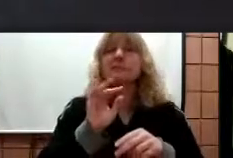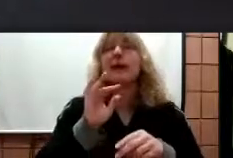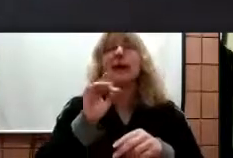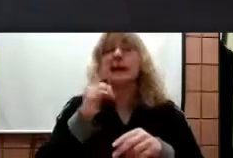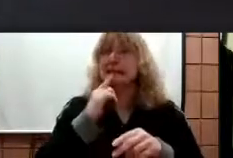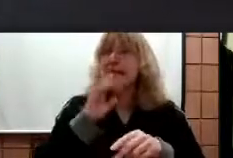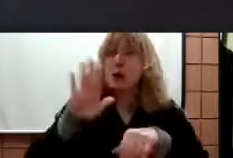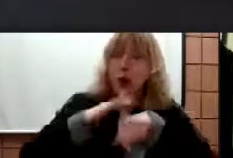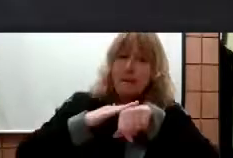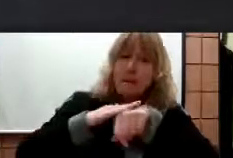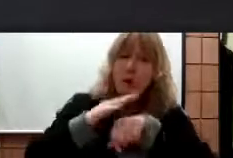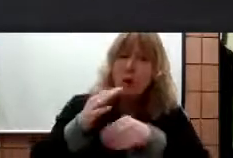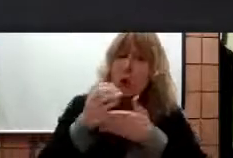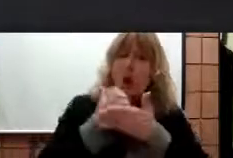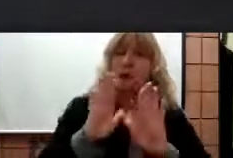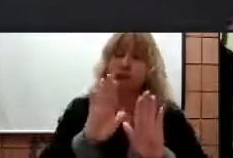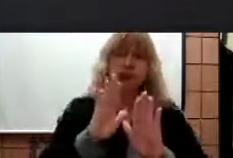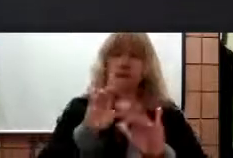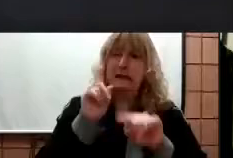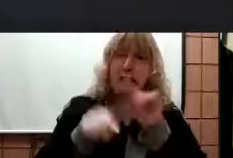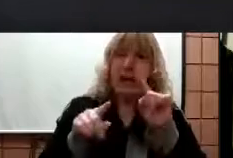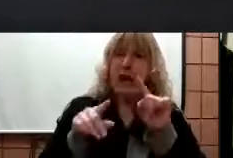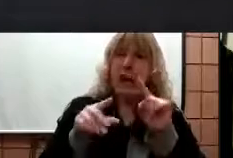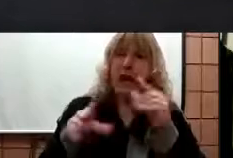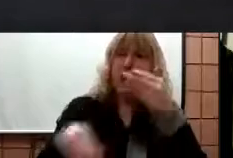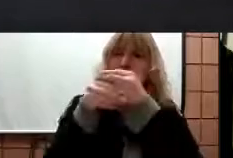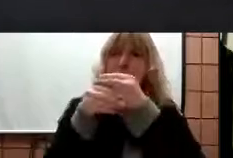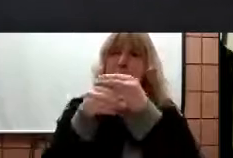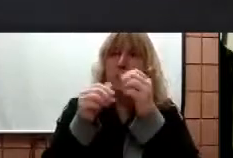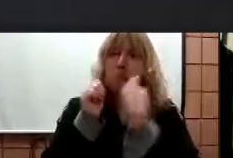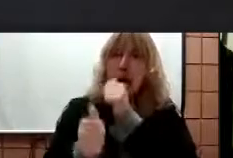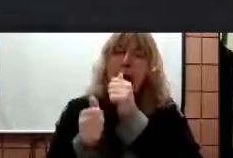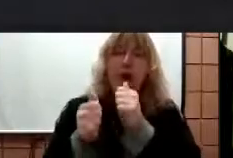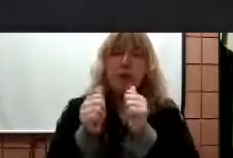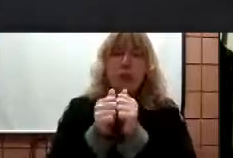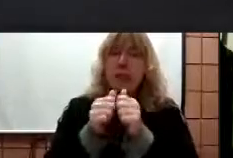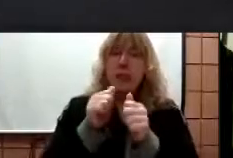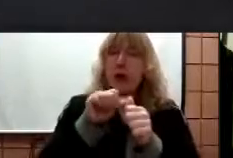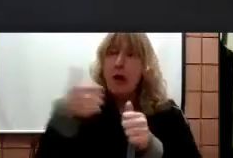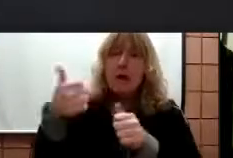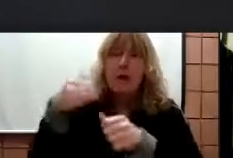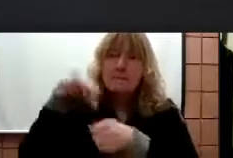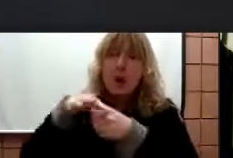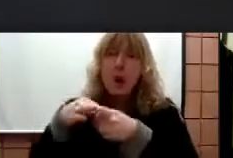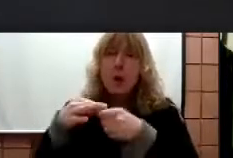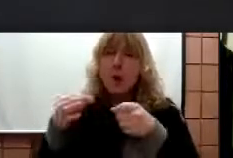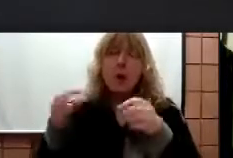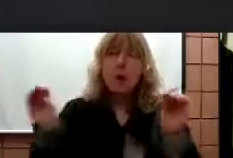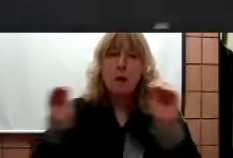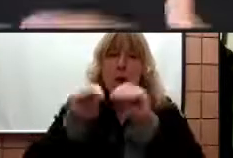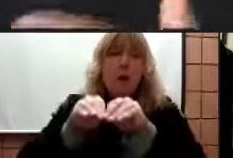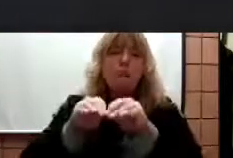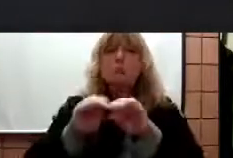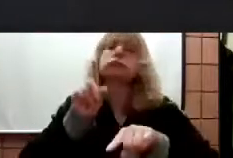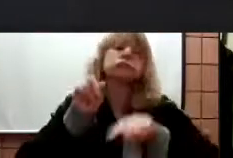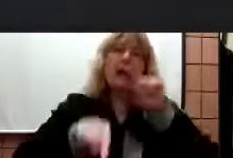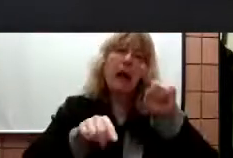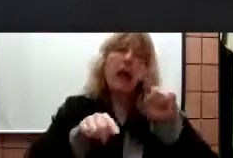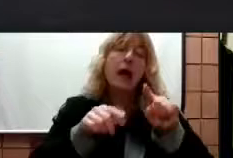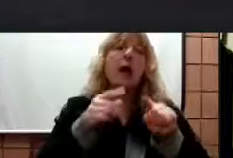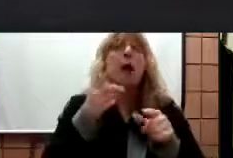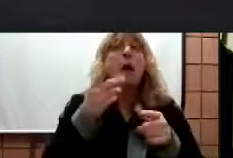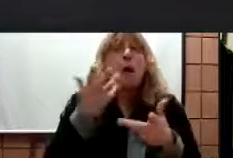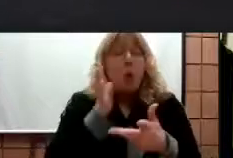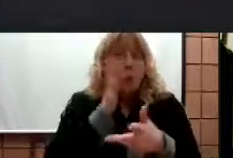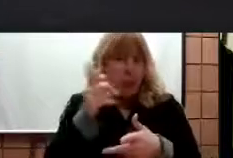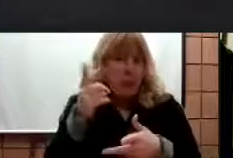that under reconciliation. So they're not going to do that. So now there's questions about, will they bring back a minimum wage bill separately